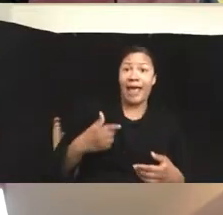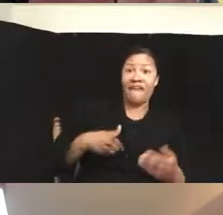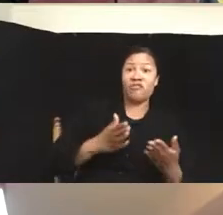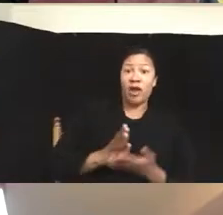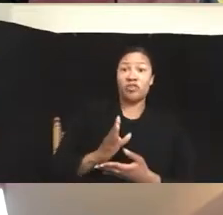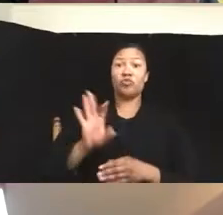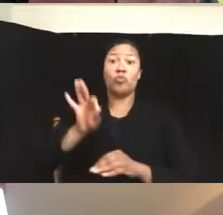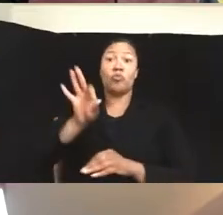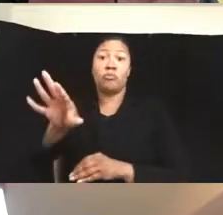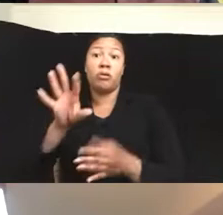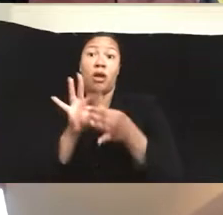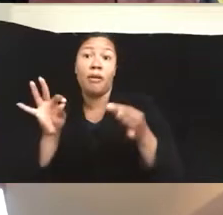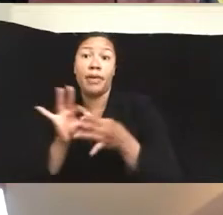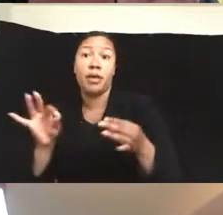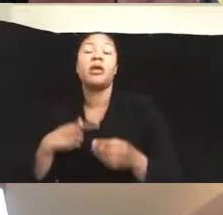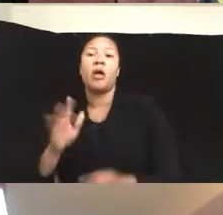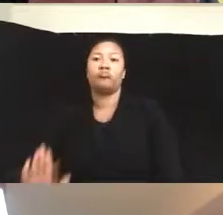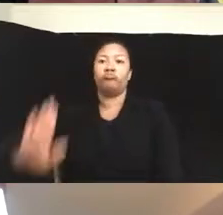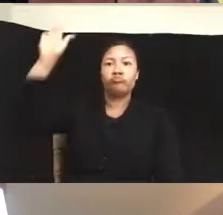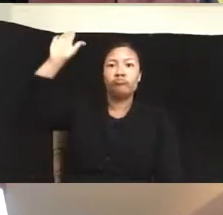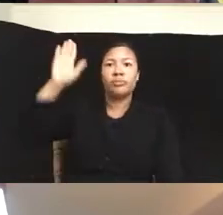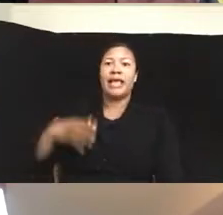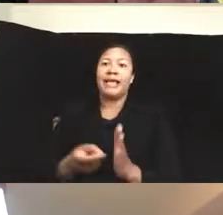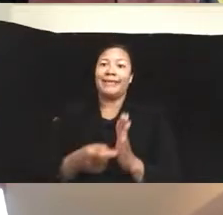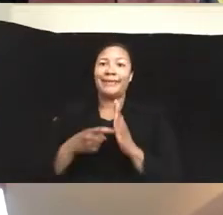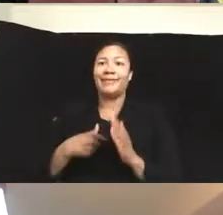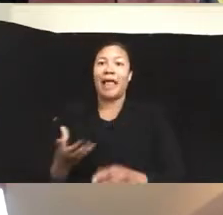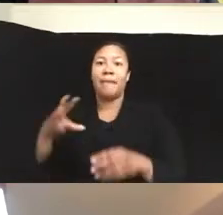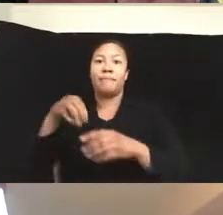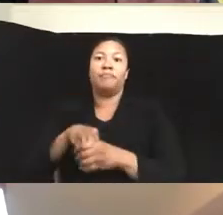you know, if we don't do that, it's not just,